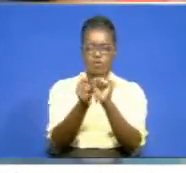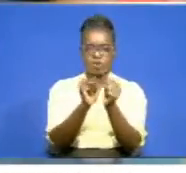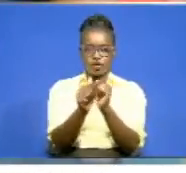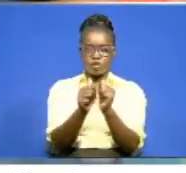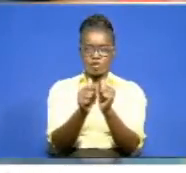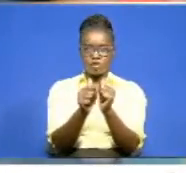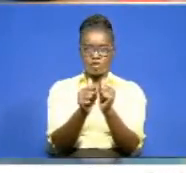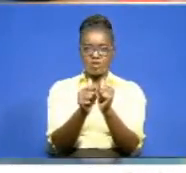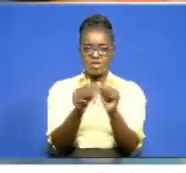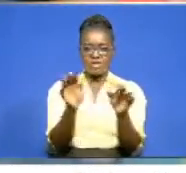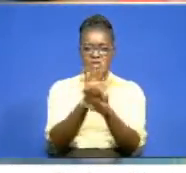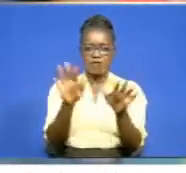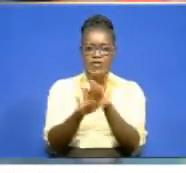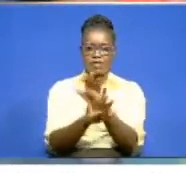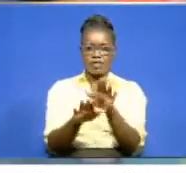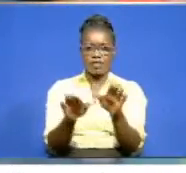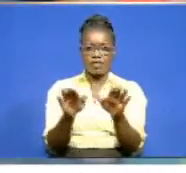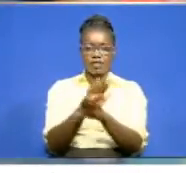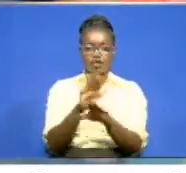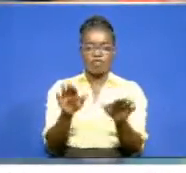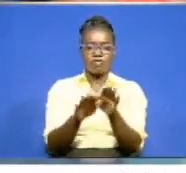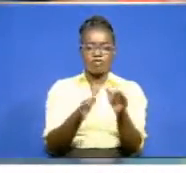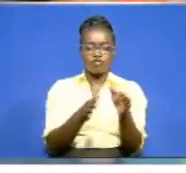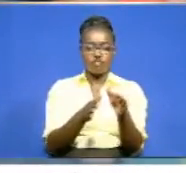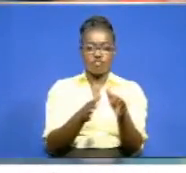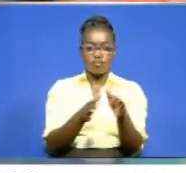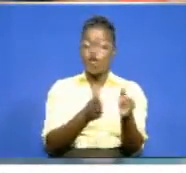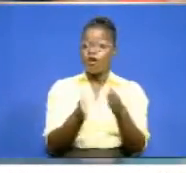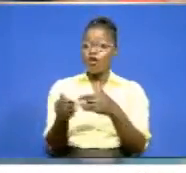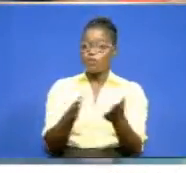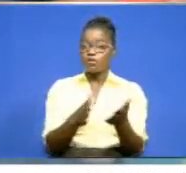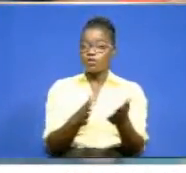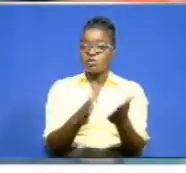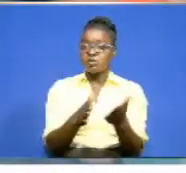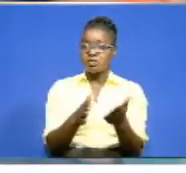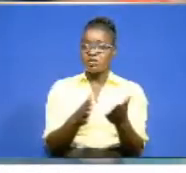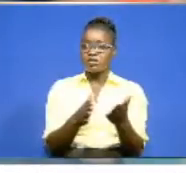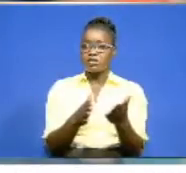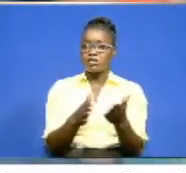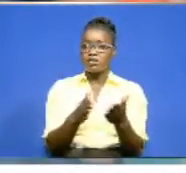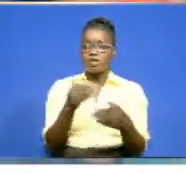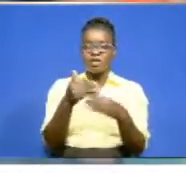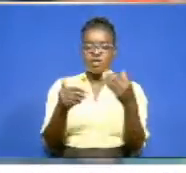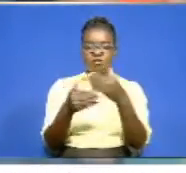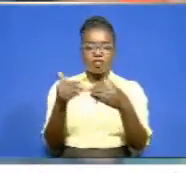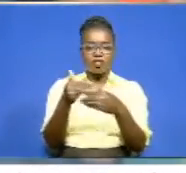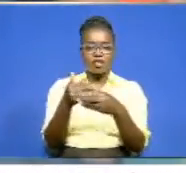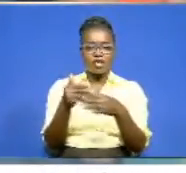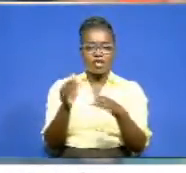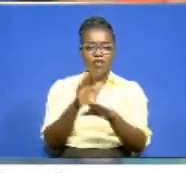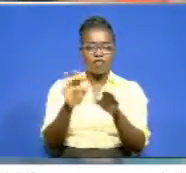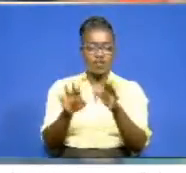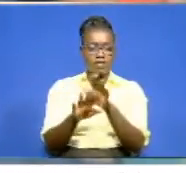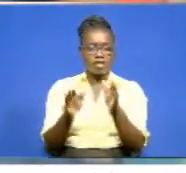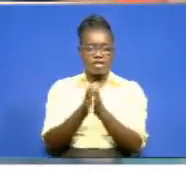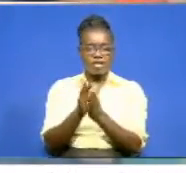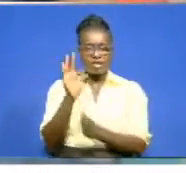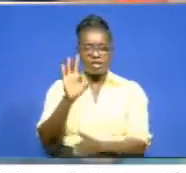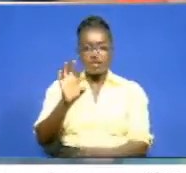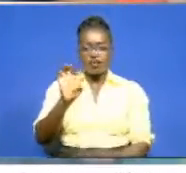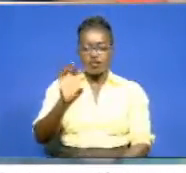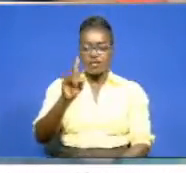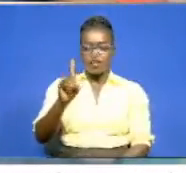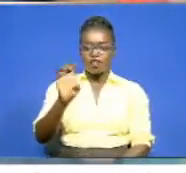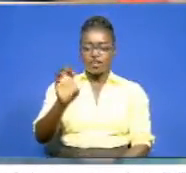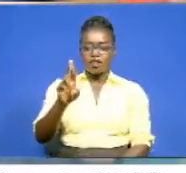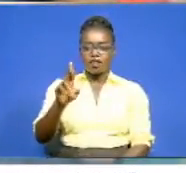And everything, every chance, every opportunity, even in terms of infrastructure, all that, that is what even the Federation has been working on for the last few